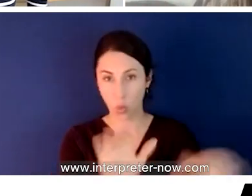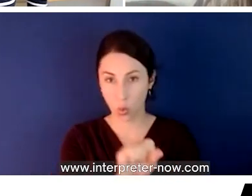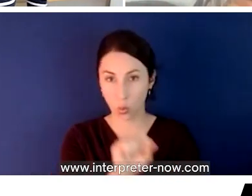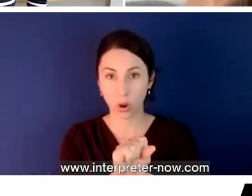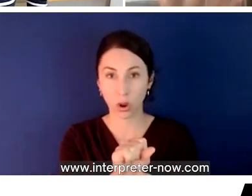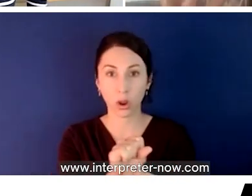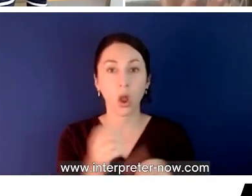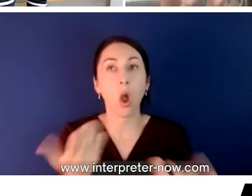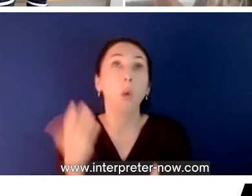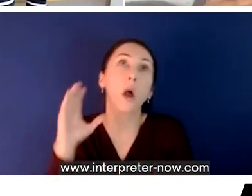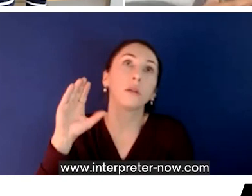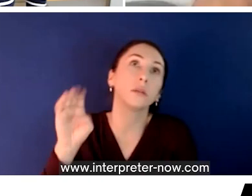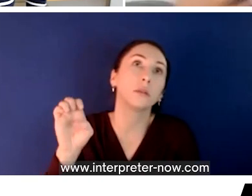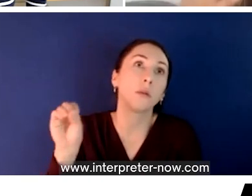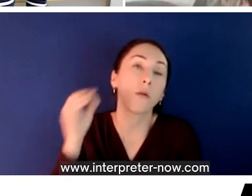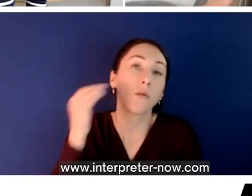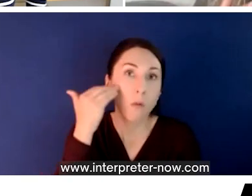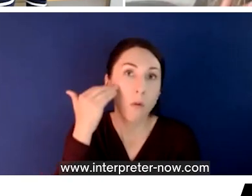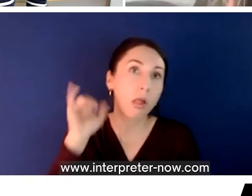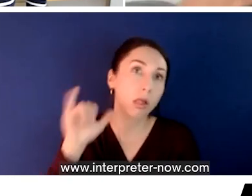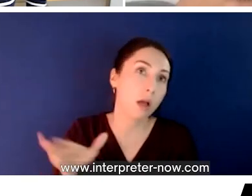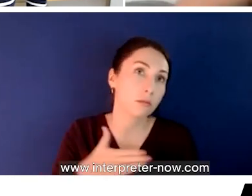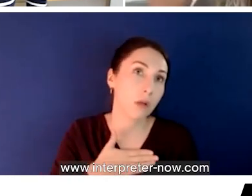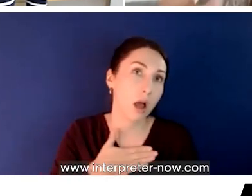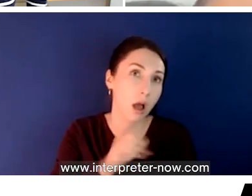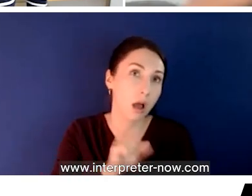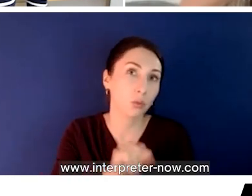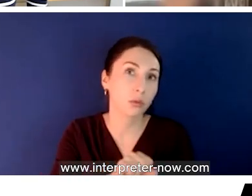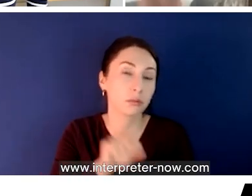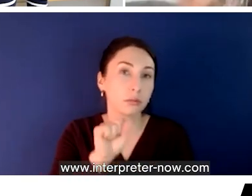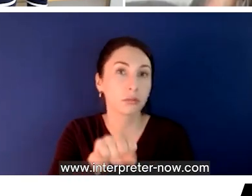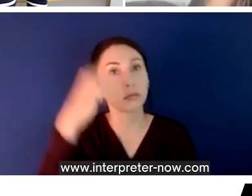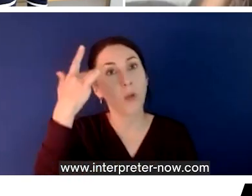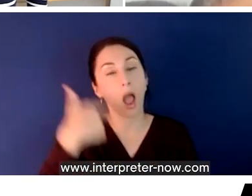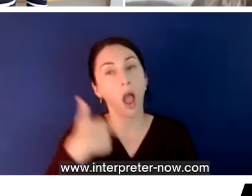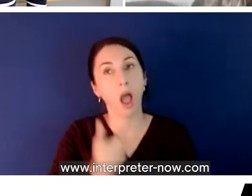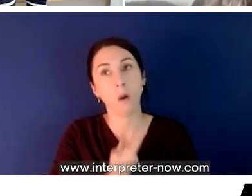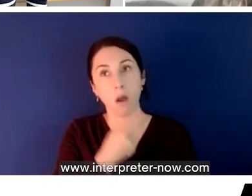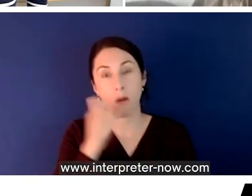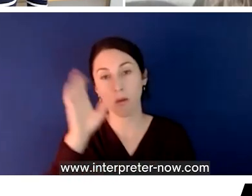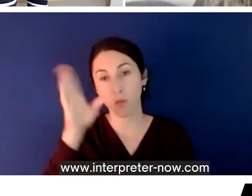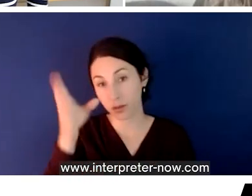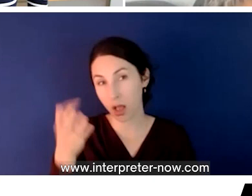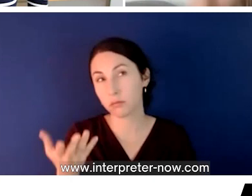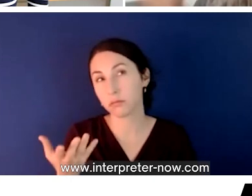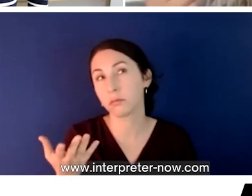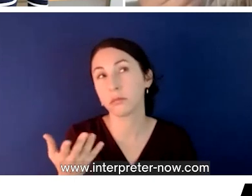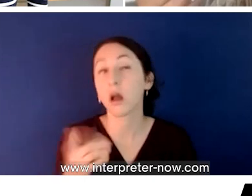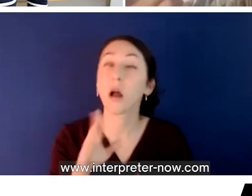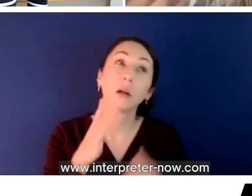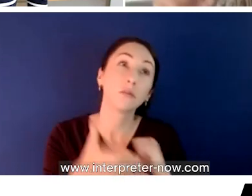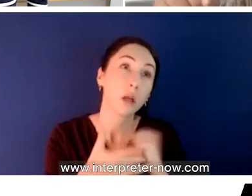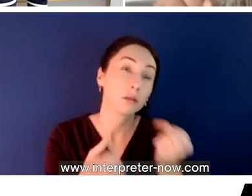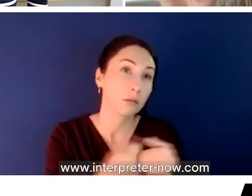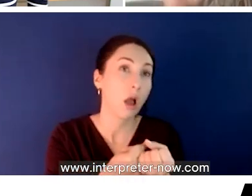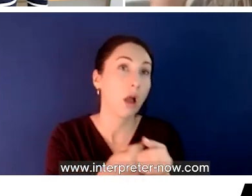I mean, the CEO knows it's my work because, like, I'm the one, like, presenting. Actually, all of tech support know